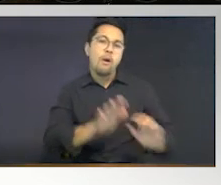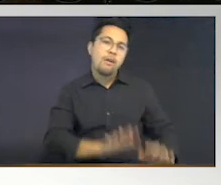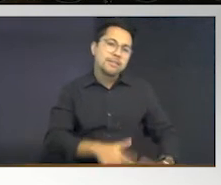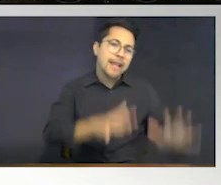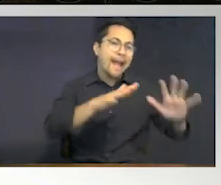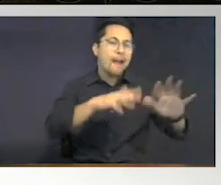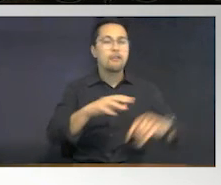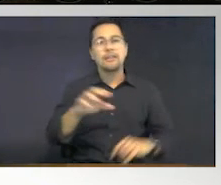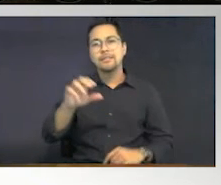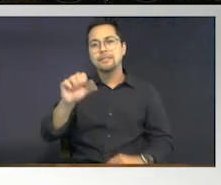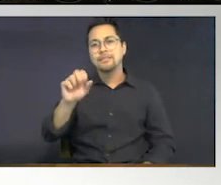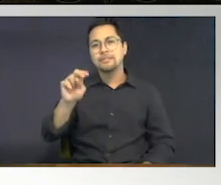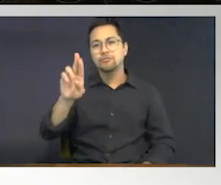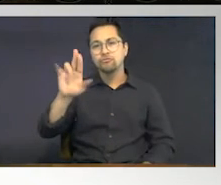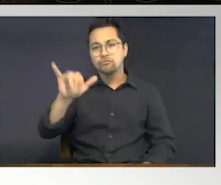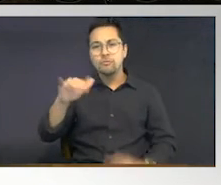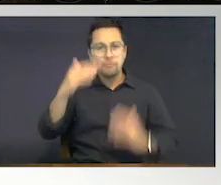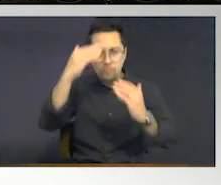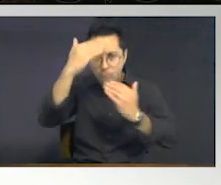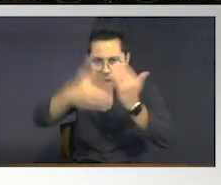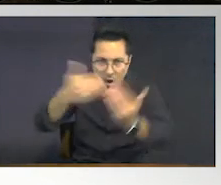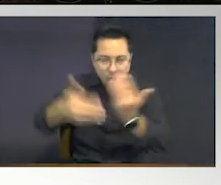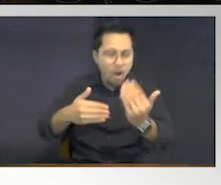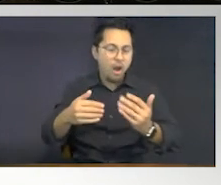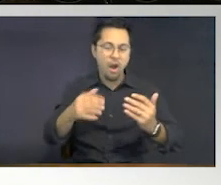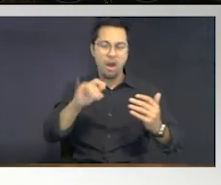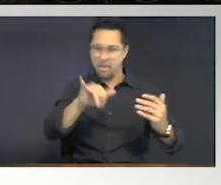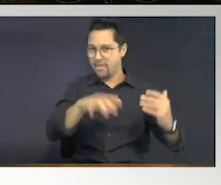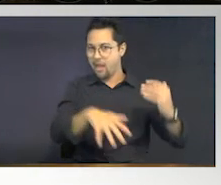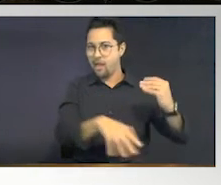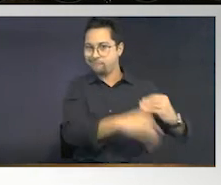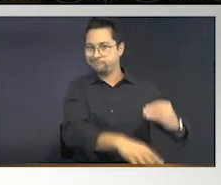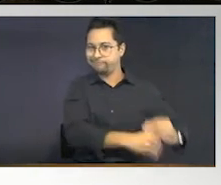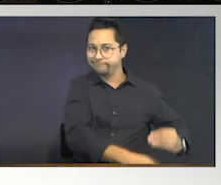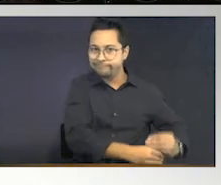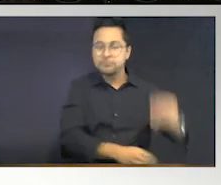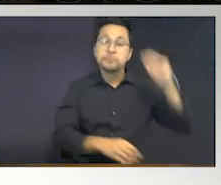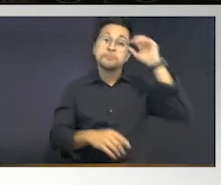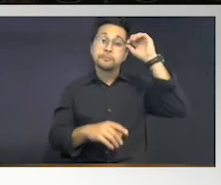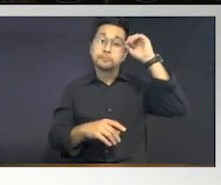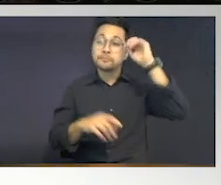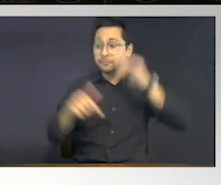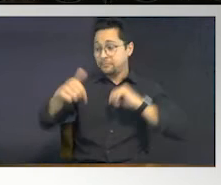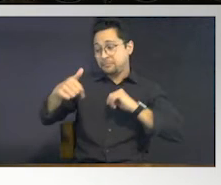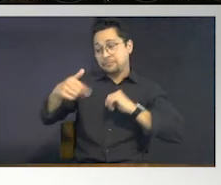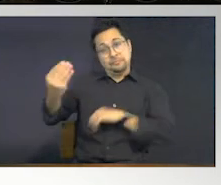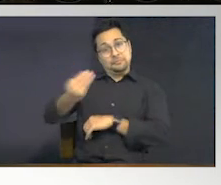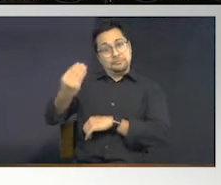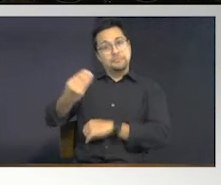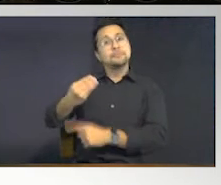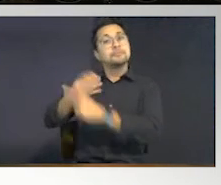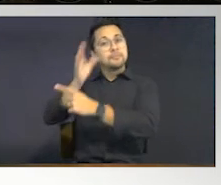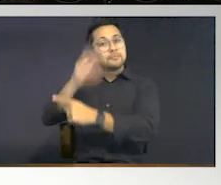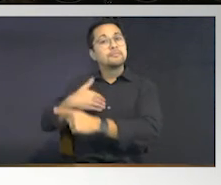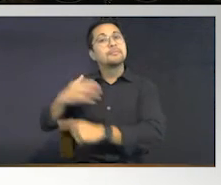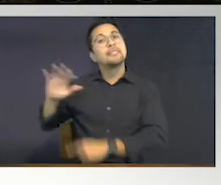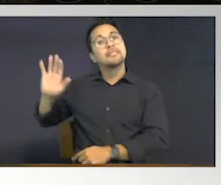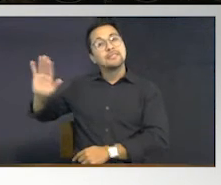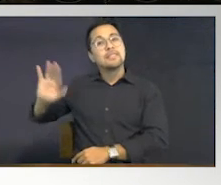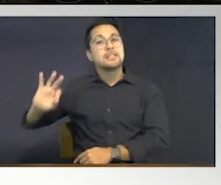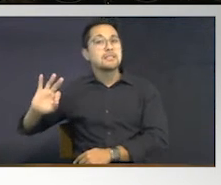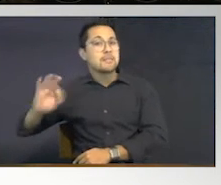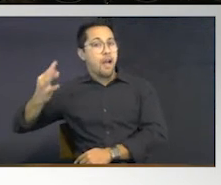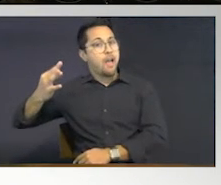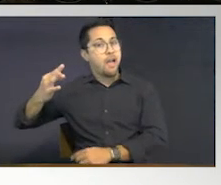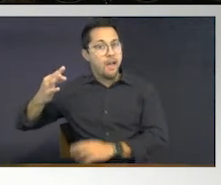sensory processing, all those things come along. So actually, this coming Monday, he's going to have his 9th surgery.